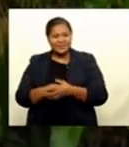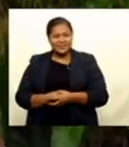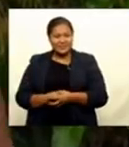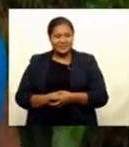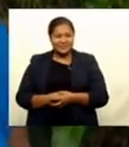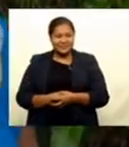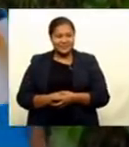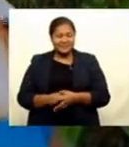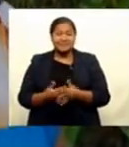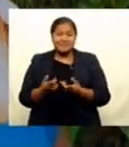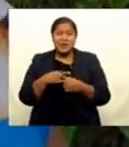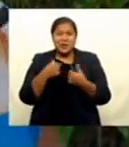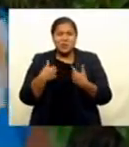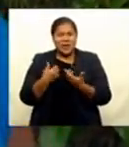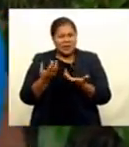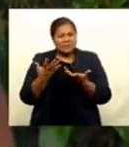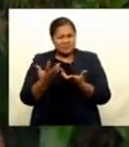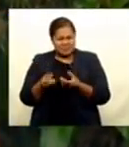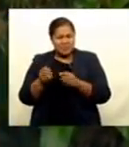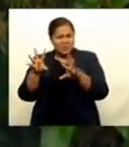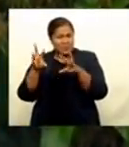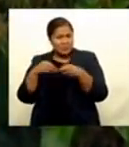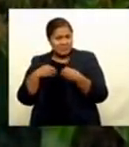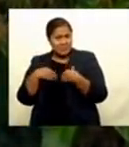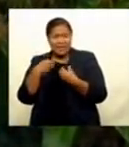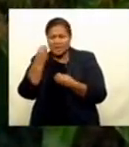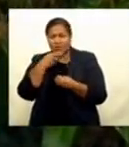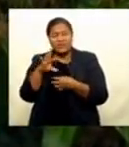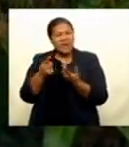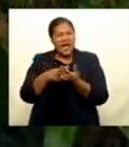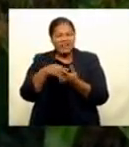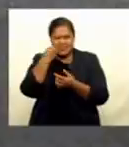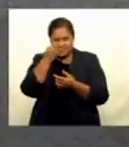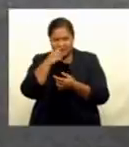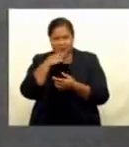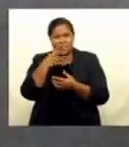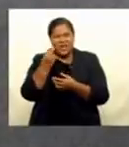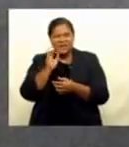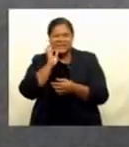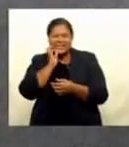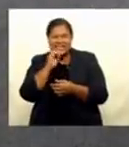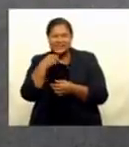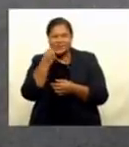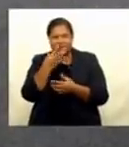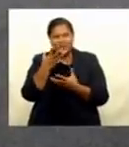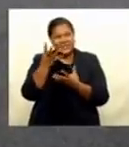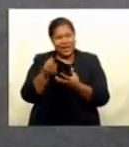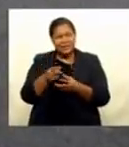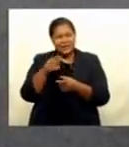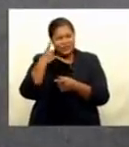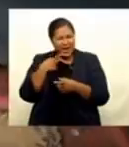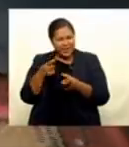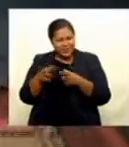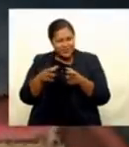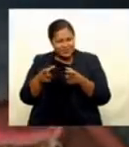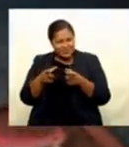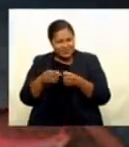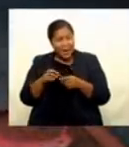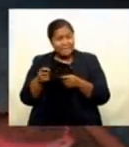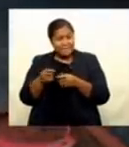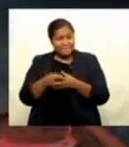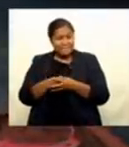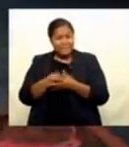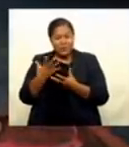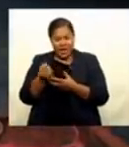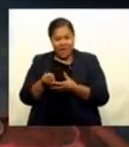We were fortunate enough to get ration from other people. We had little stuff left at home and we are trying to manage with the little we have. Several